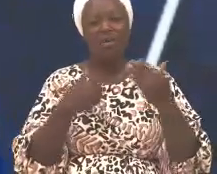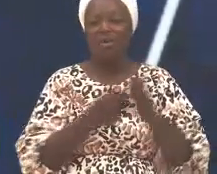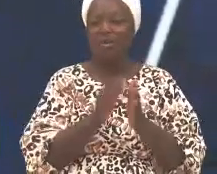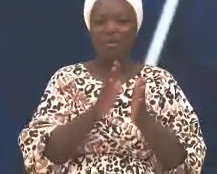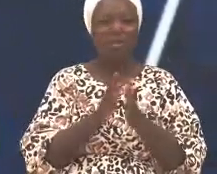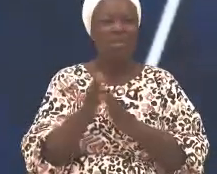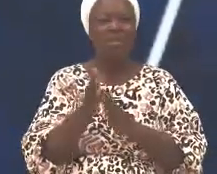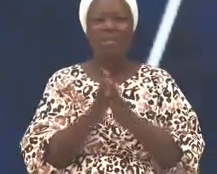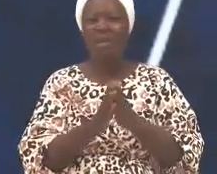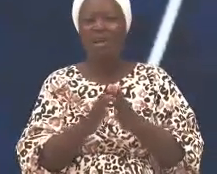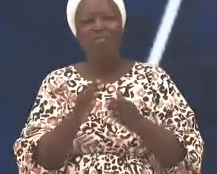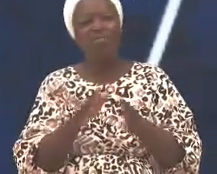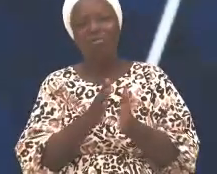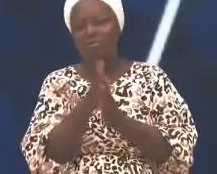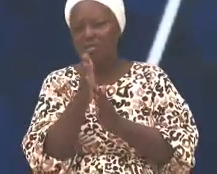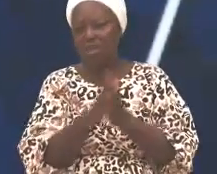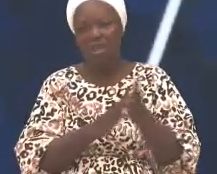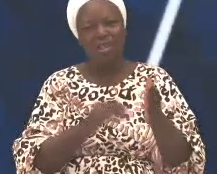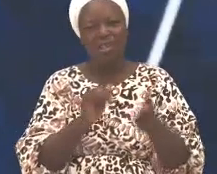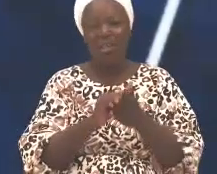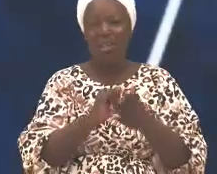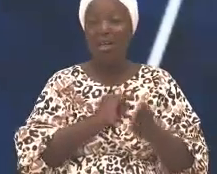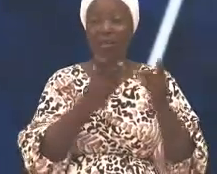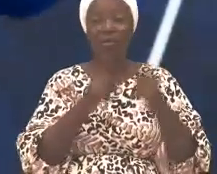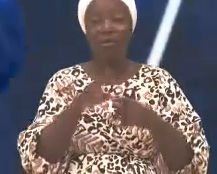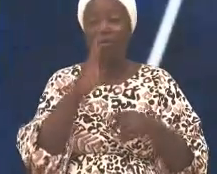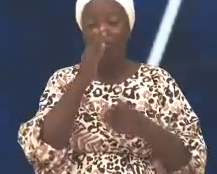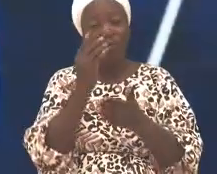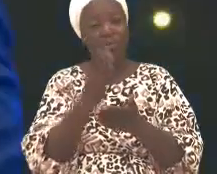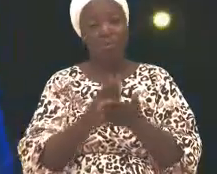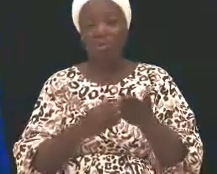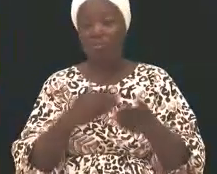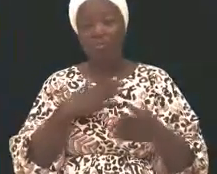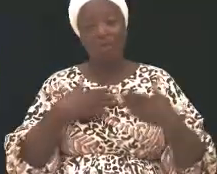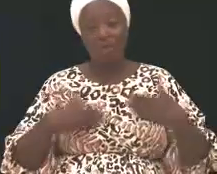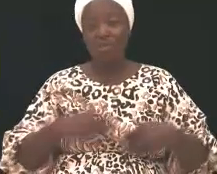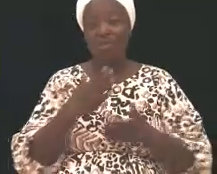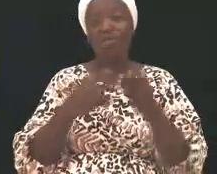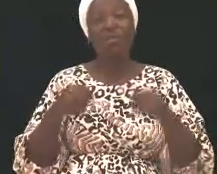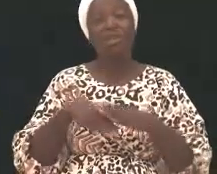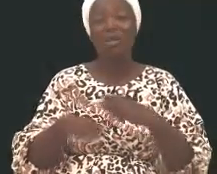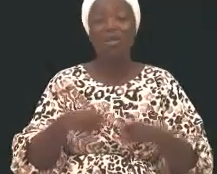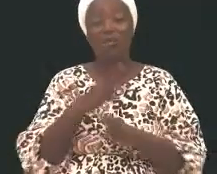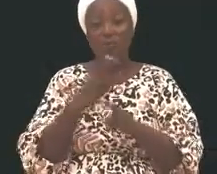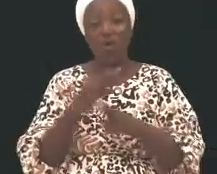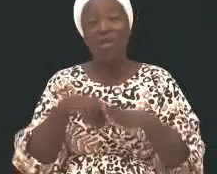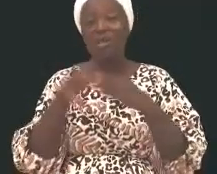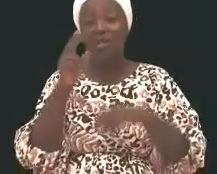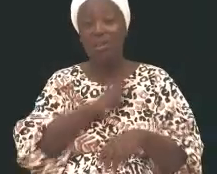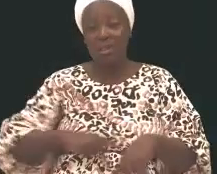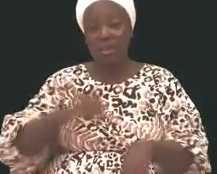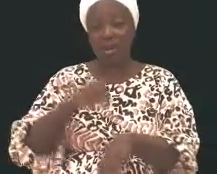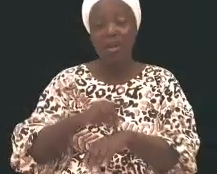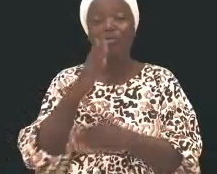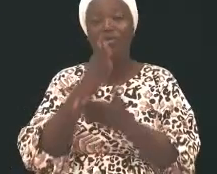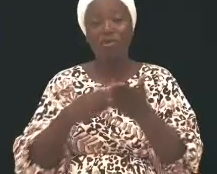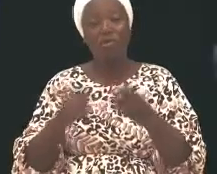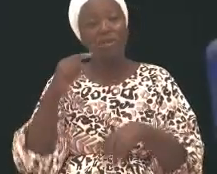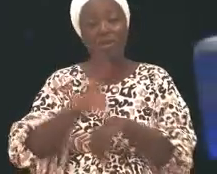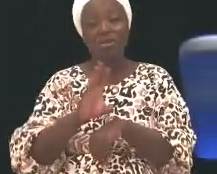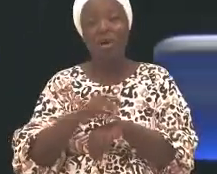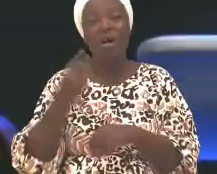be something, something in the world, something in the kingdom, something in the church, something for the glory of God.